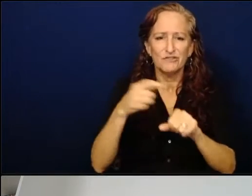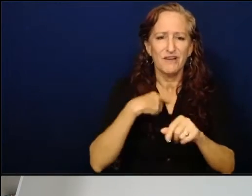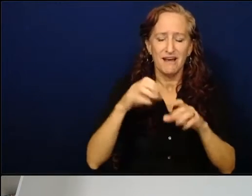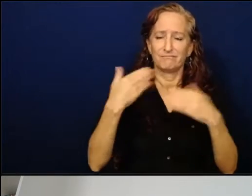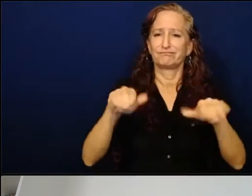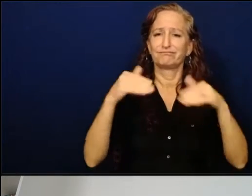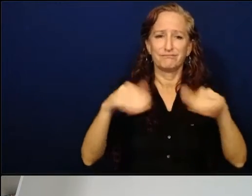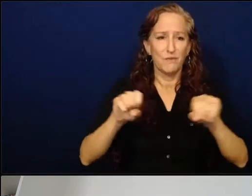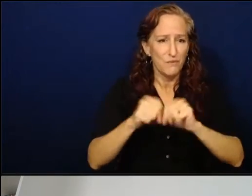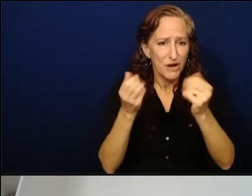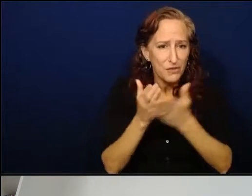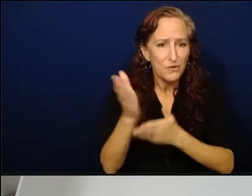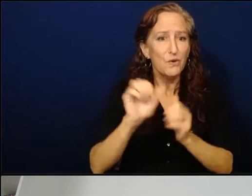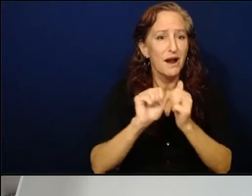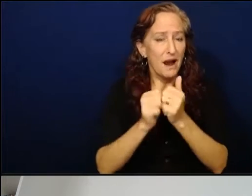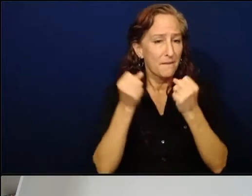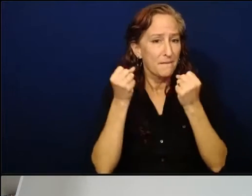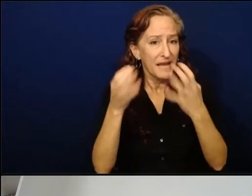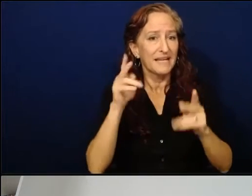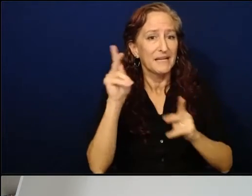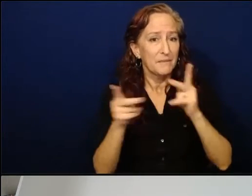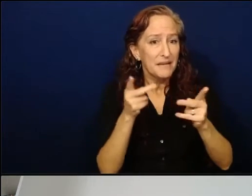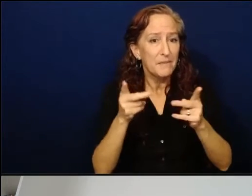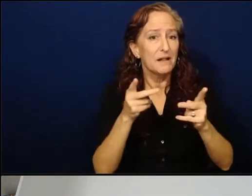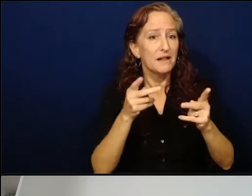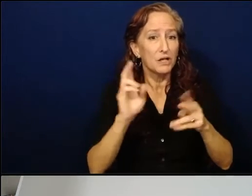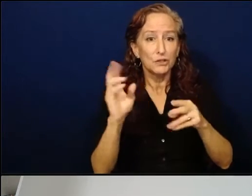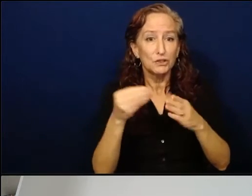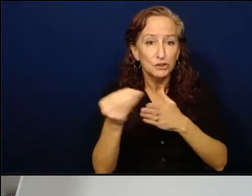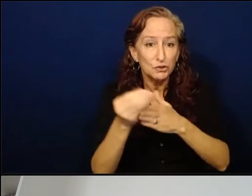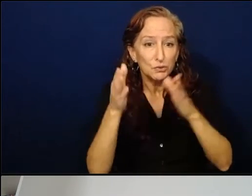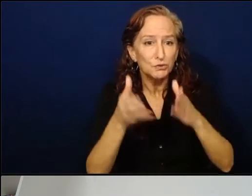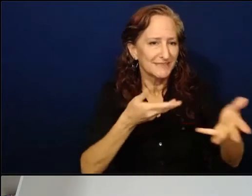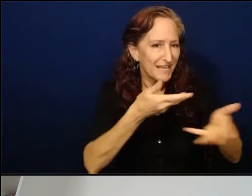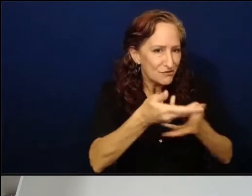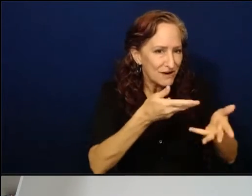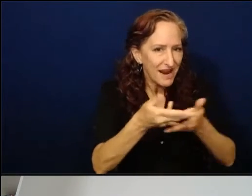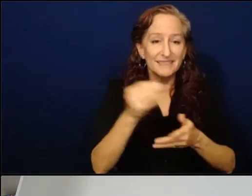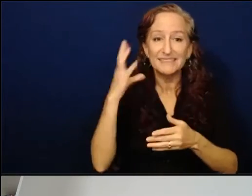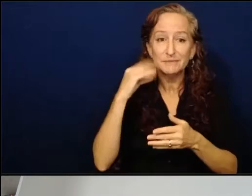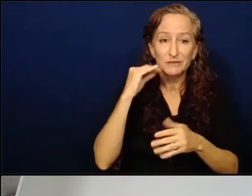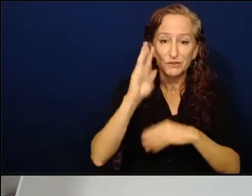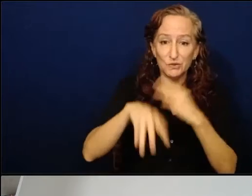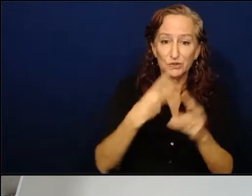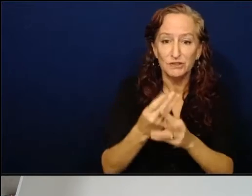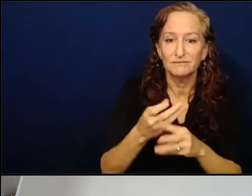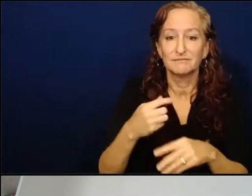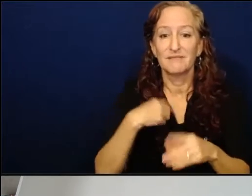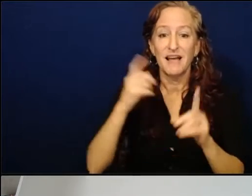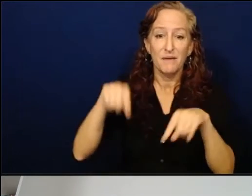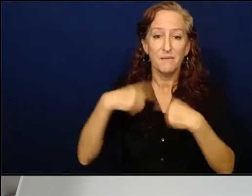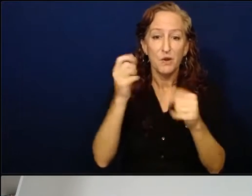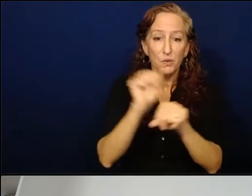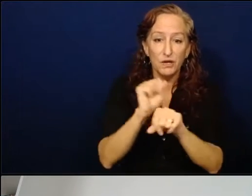how millions of consumers interact and experience the world. So much of my time spent working for digital pioneers and investors, Gene and